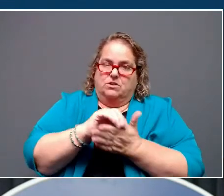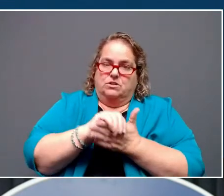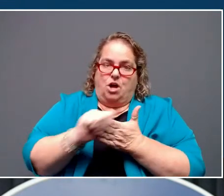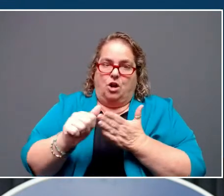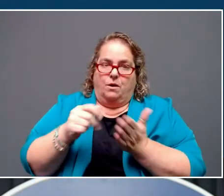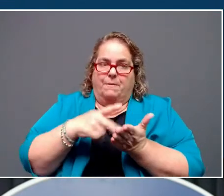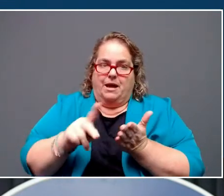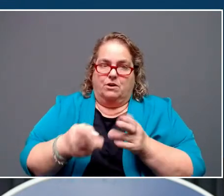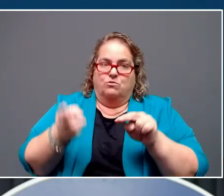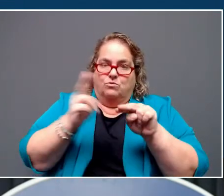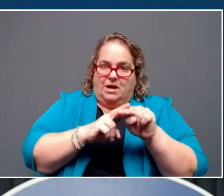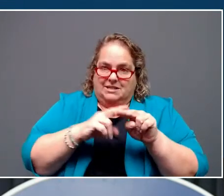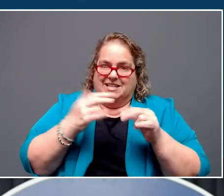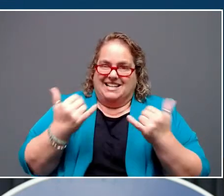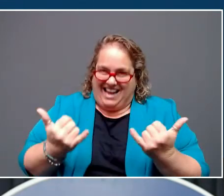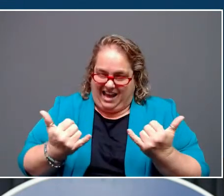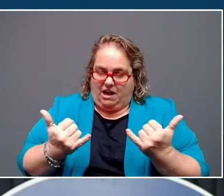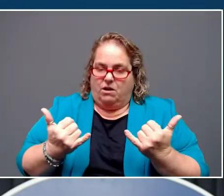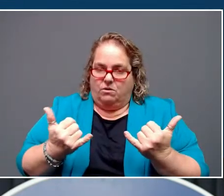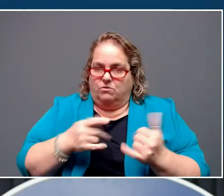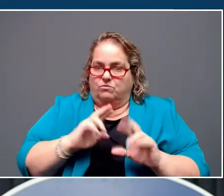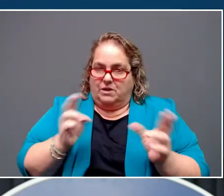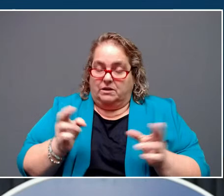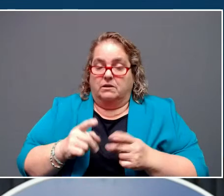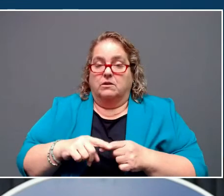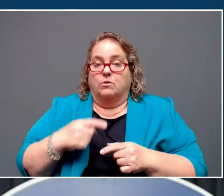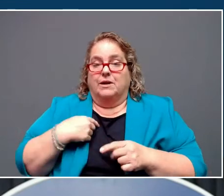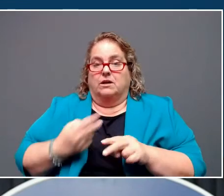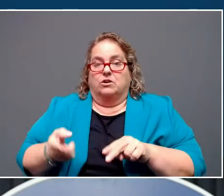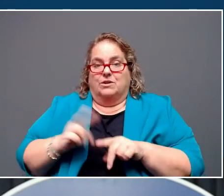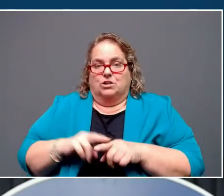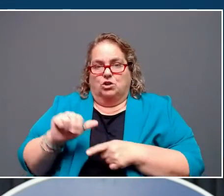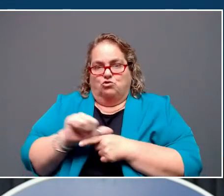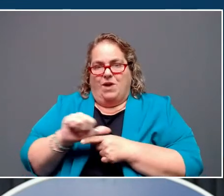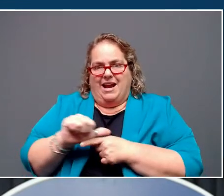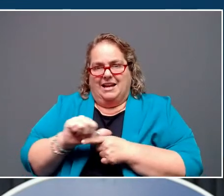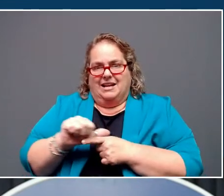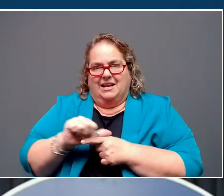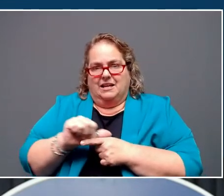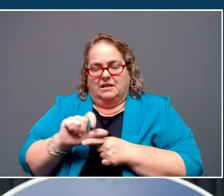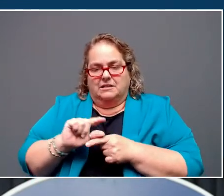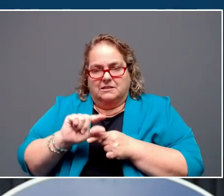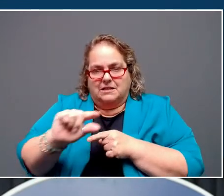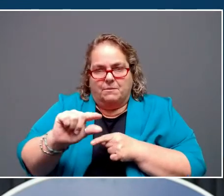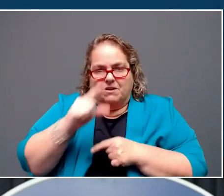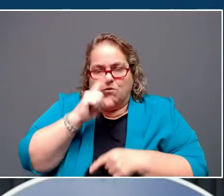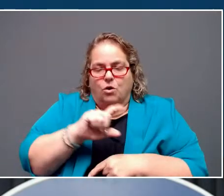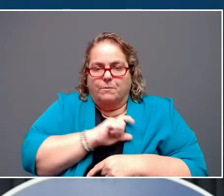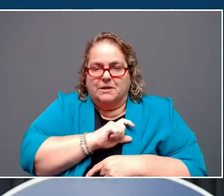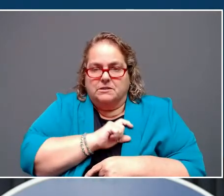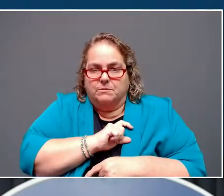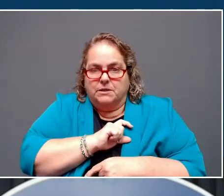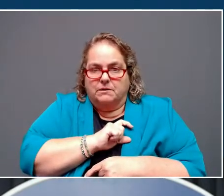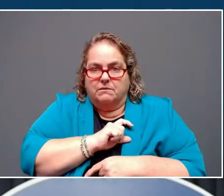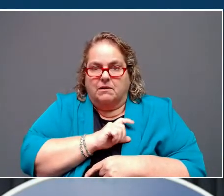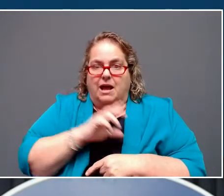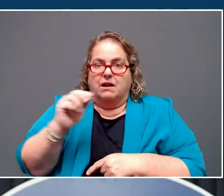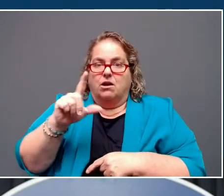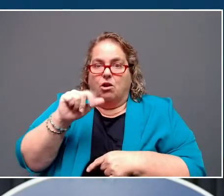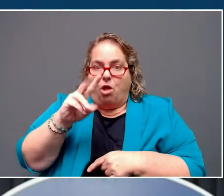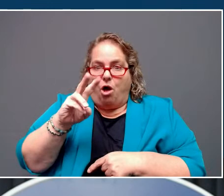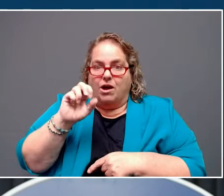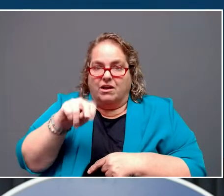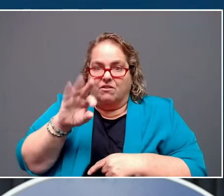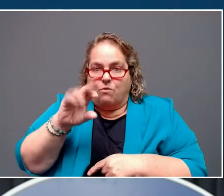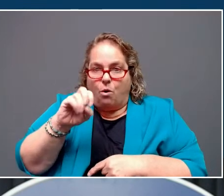now in effect. We've increased training stipends for police officers and law enforcement,